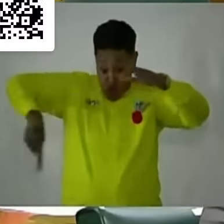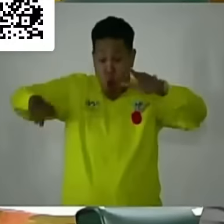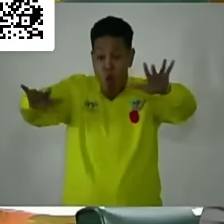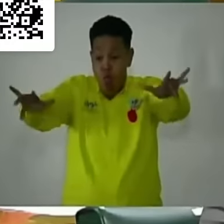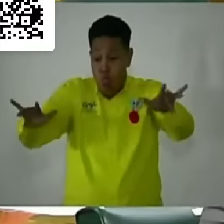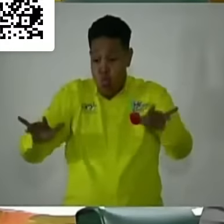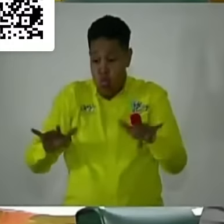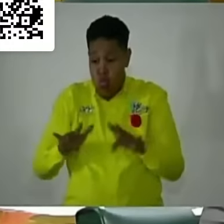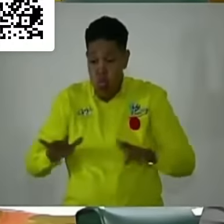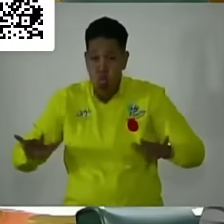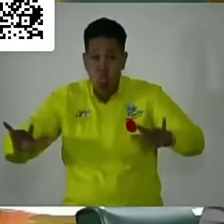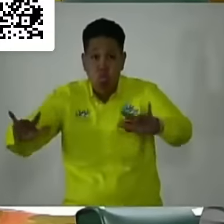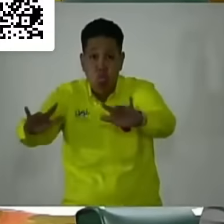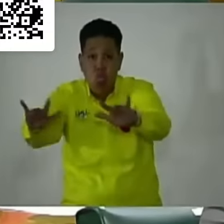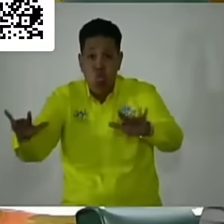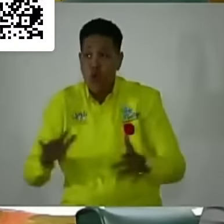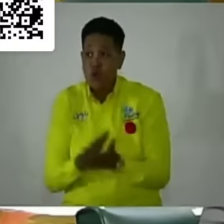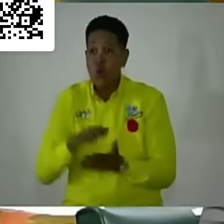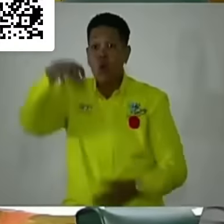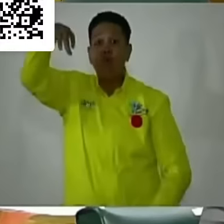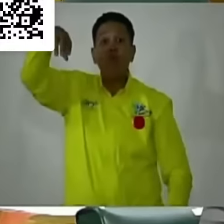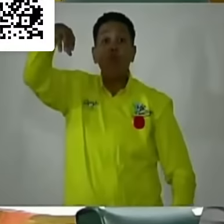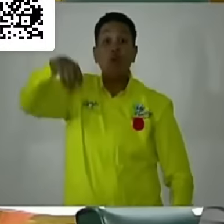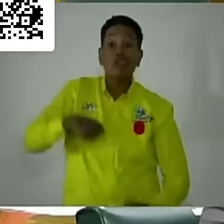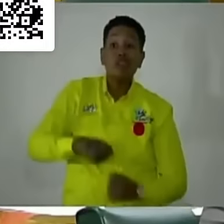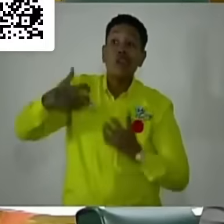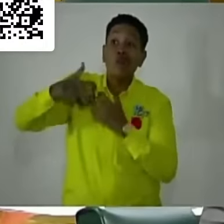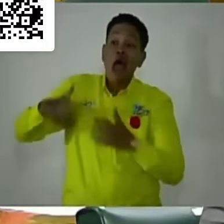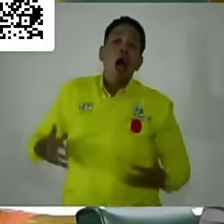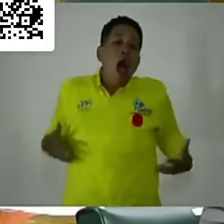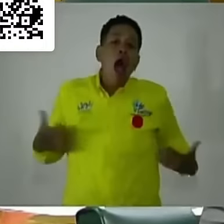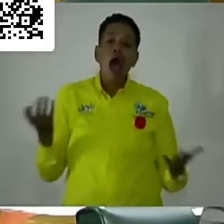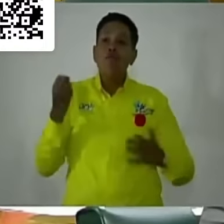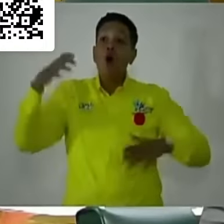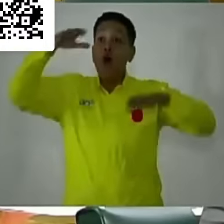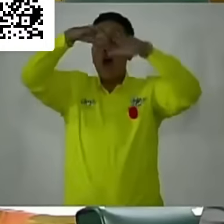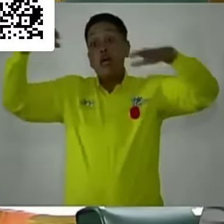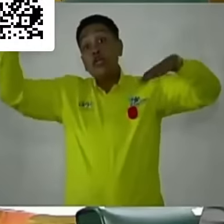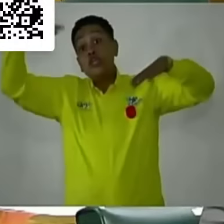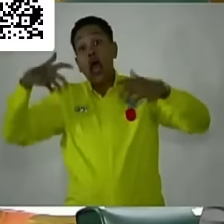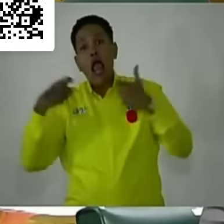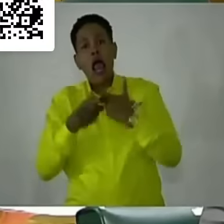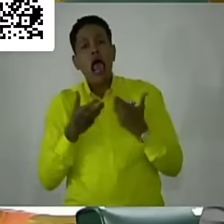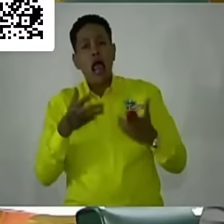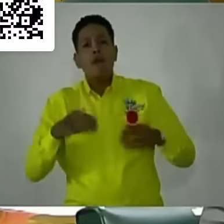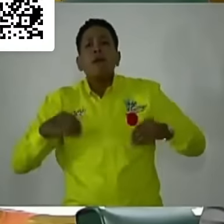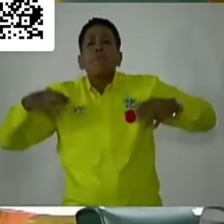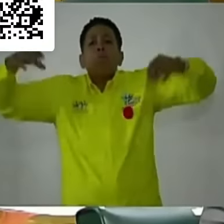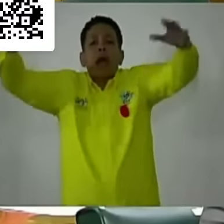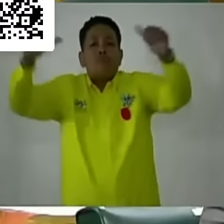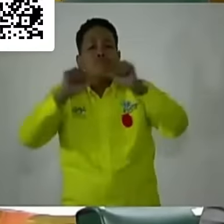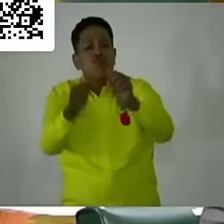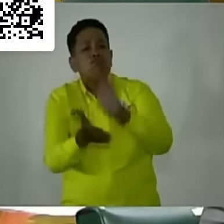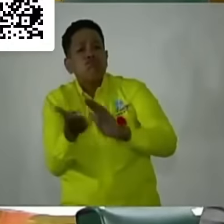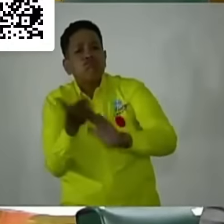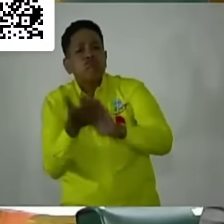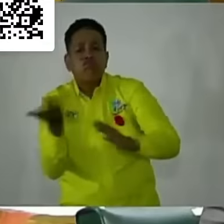school. And yet they don't have a generator or a solar system that they can continue